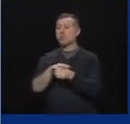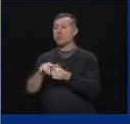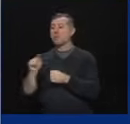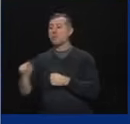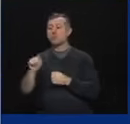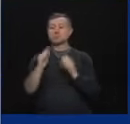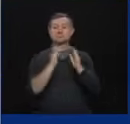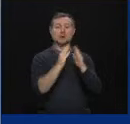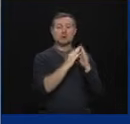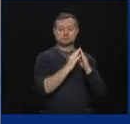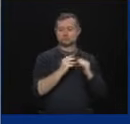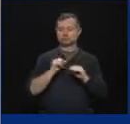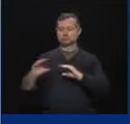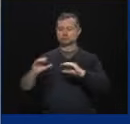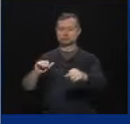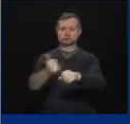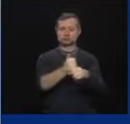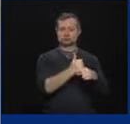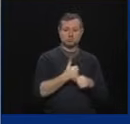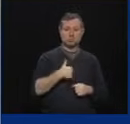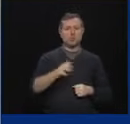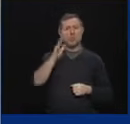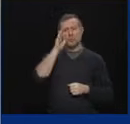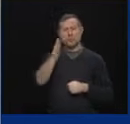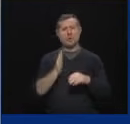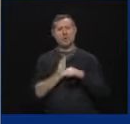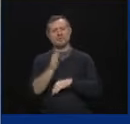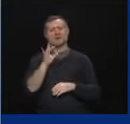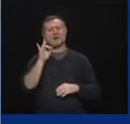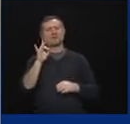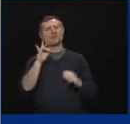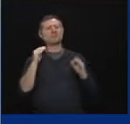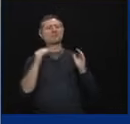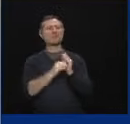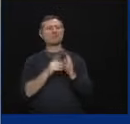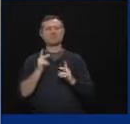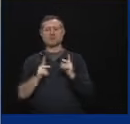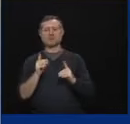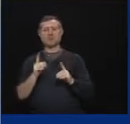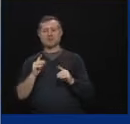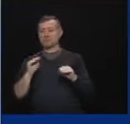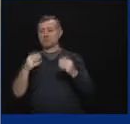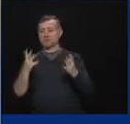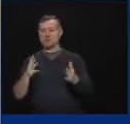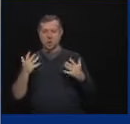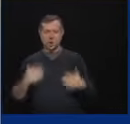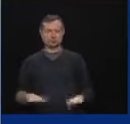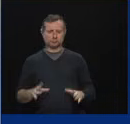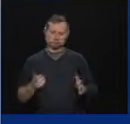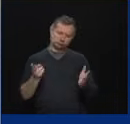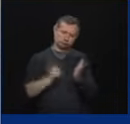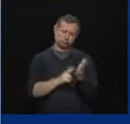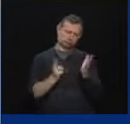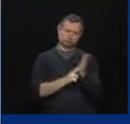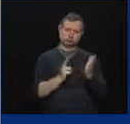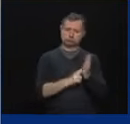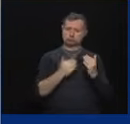sites. More will be online. And we've over 8,000 people and providers already enrolled in this. So I just want the message to go